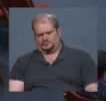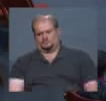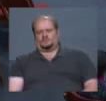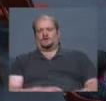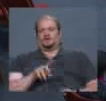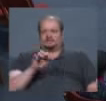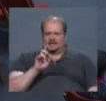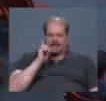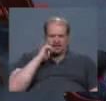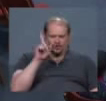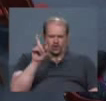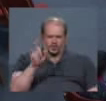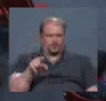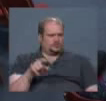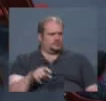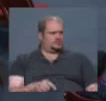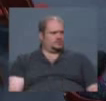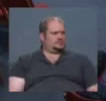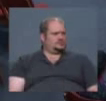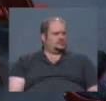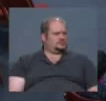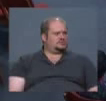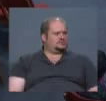Did I hear a question?